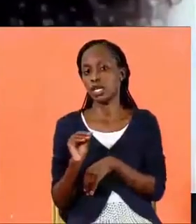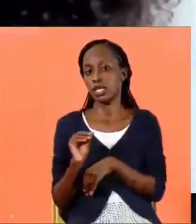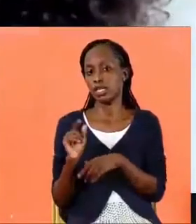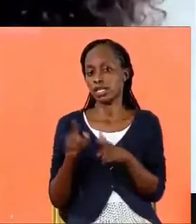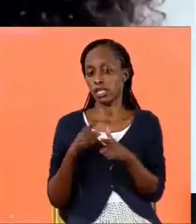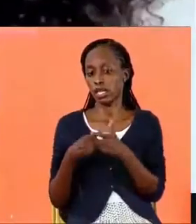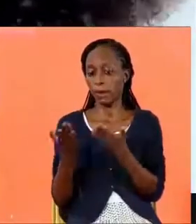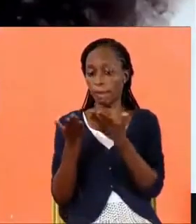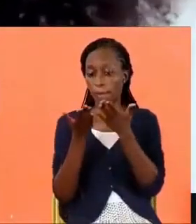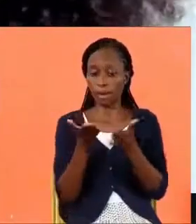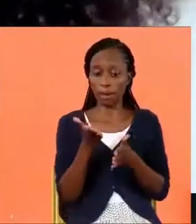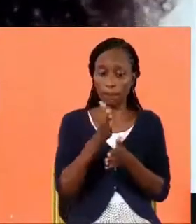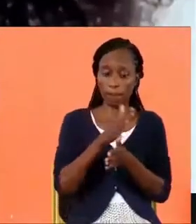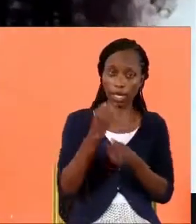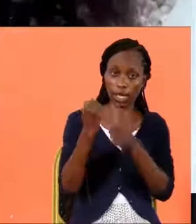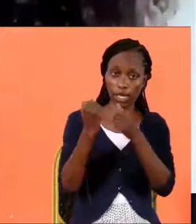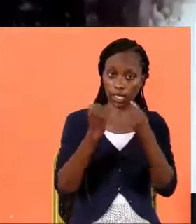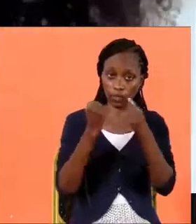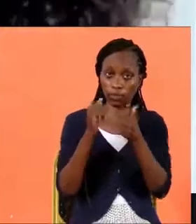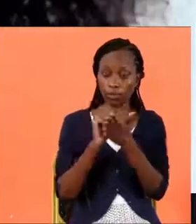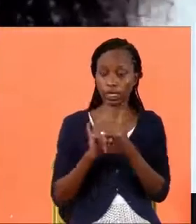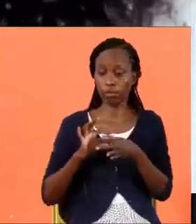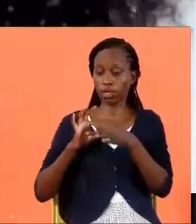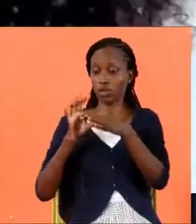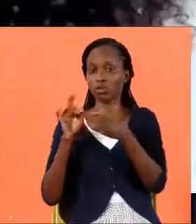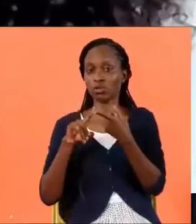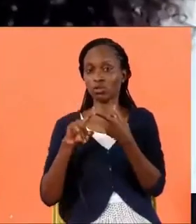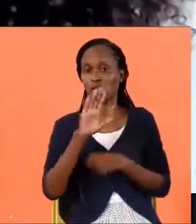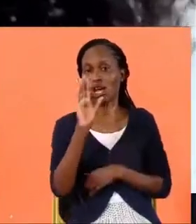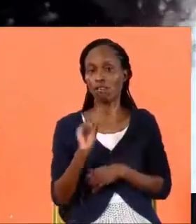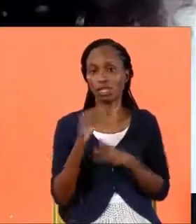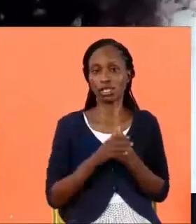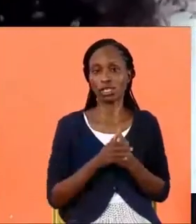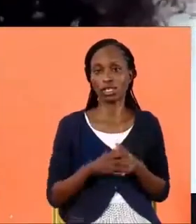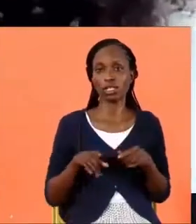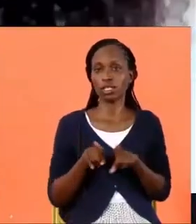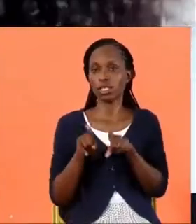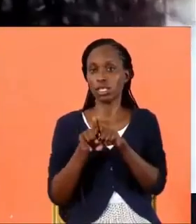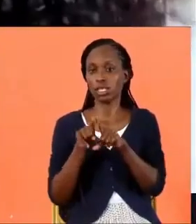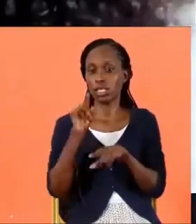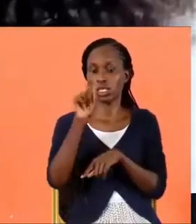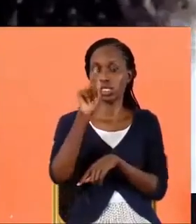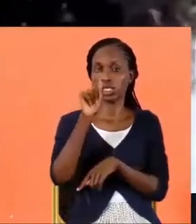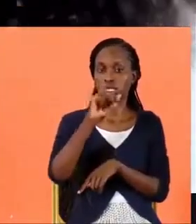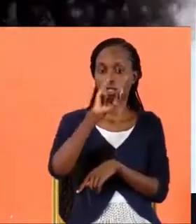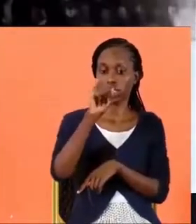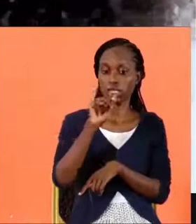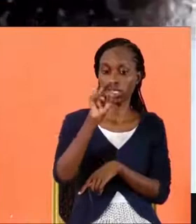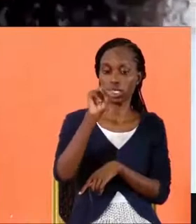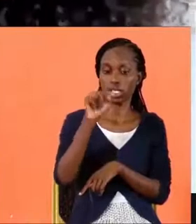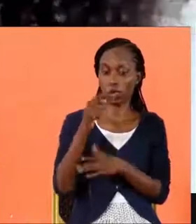bring back the sovereignty that belongs to ours. So as TJNA, what we have been doing